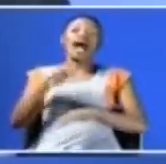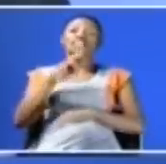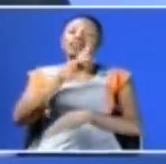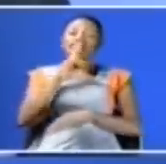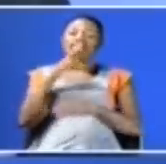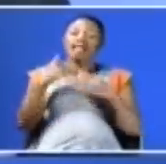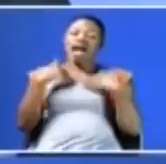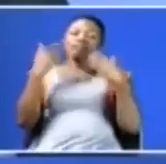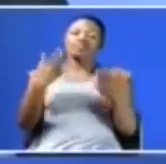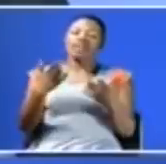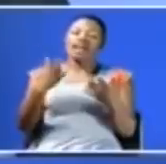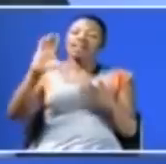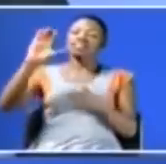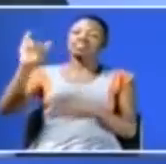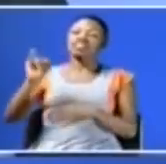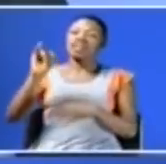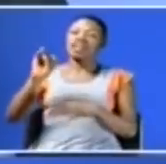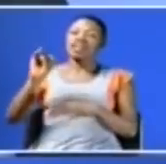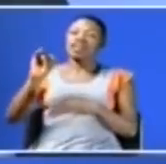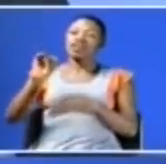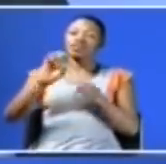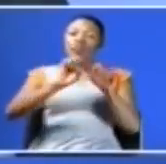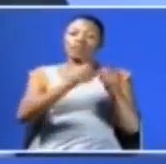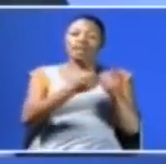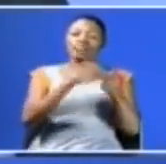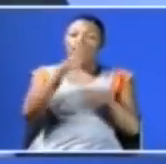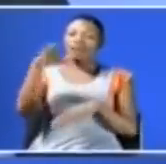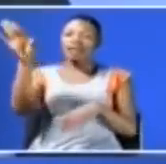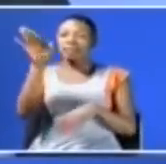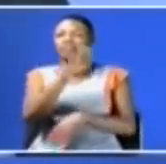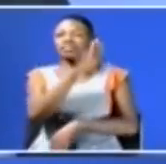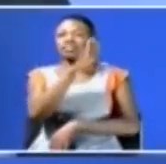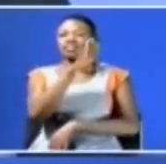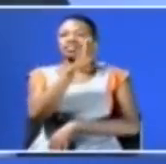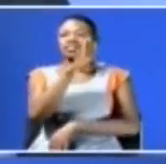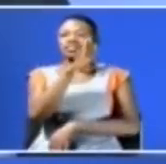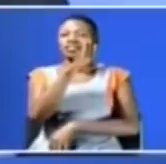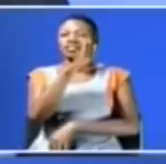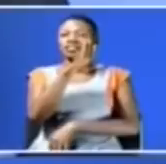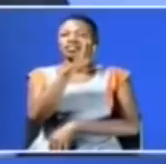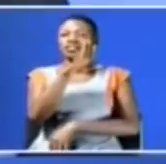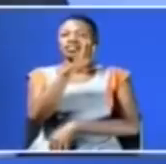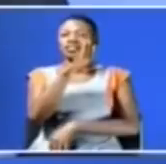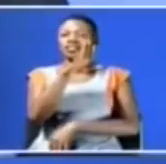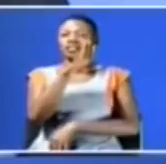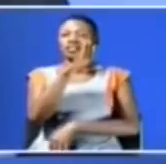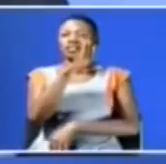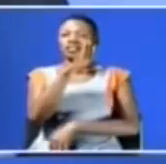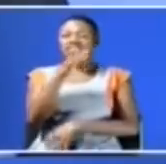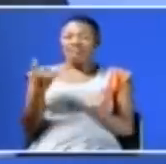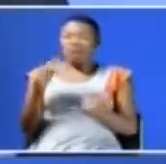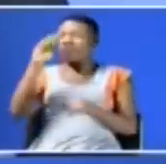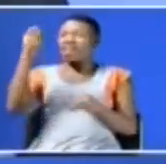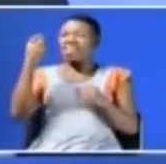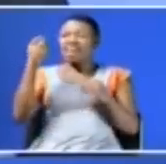Justice dissolving parliament because of all the failed attempts, again, to fix the same. So then where does that leave Kenya